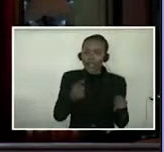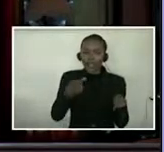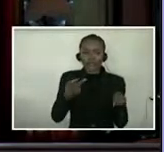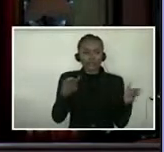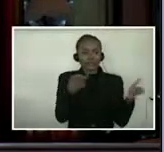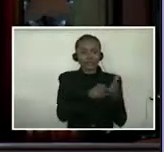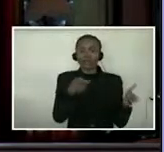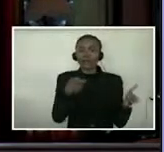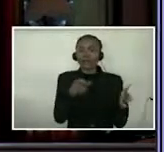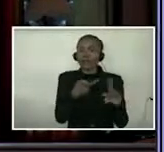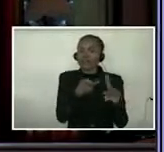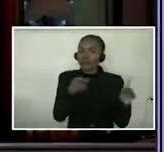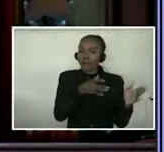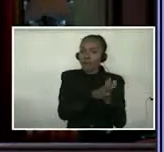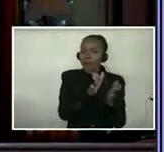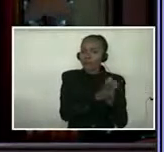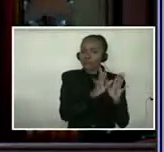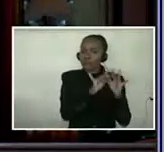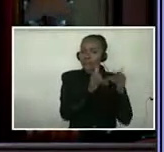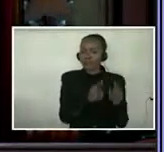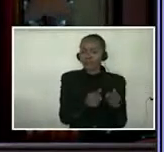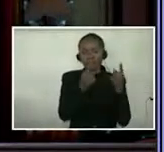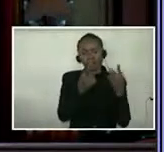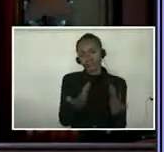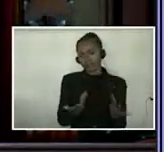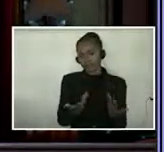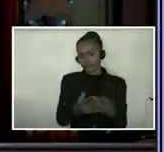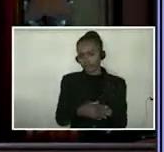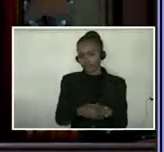books required by the bookseller for the customer